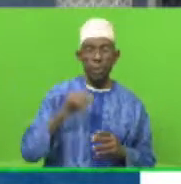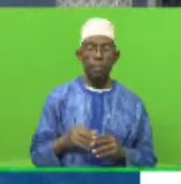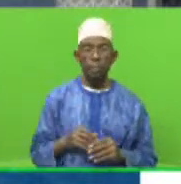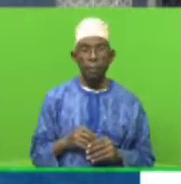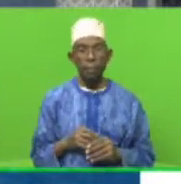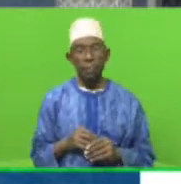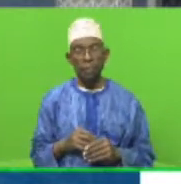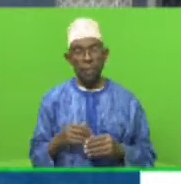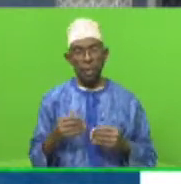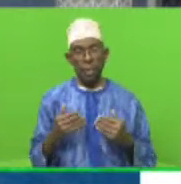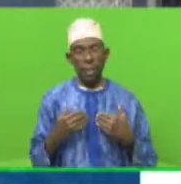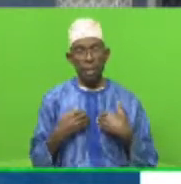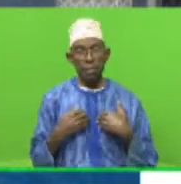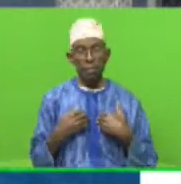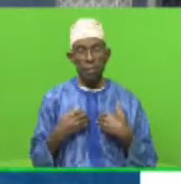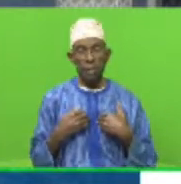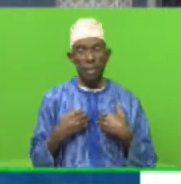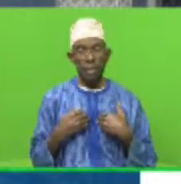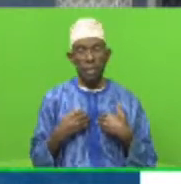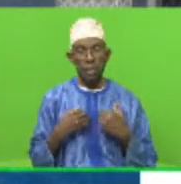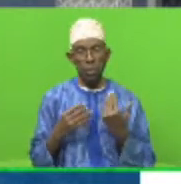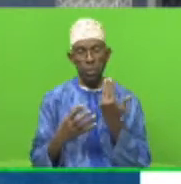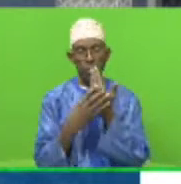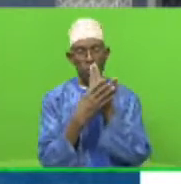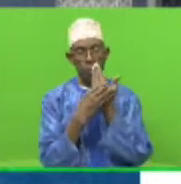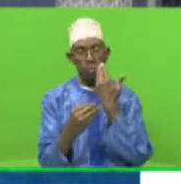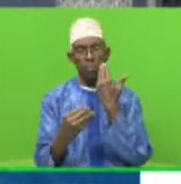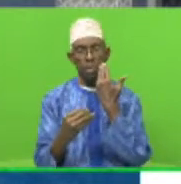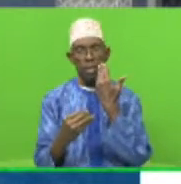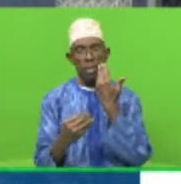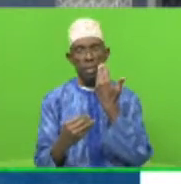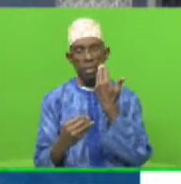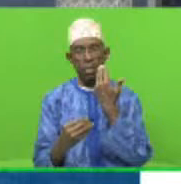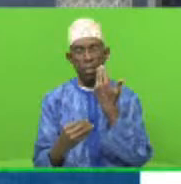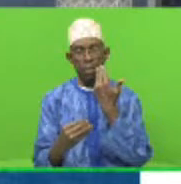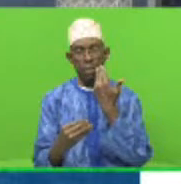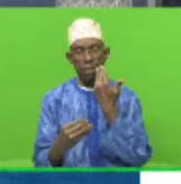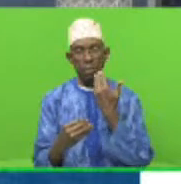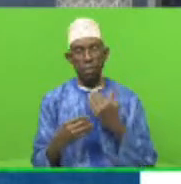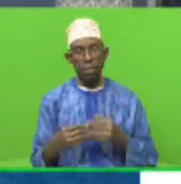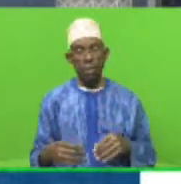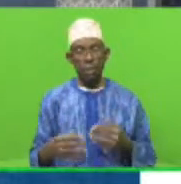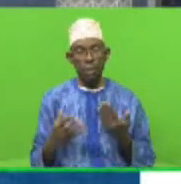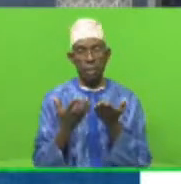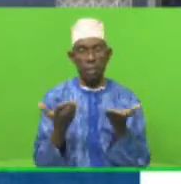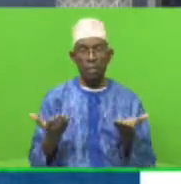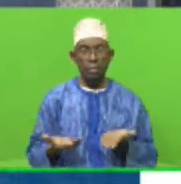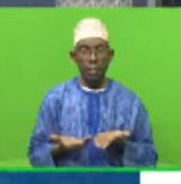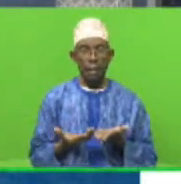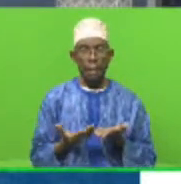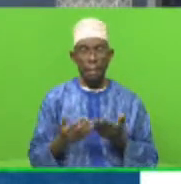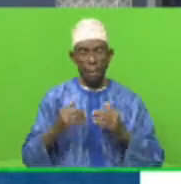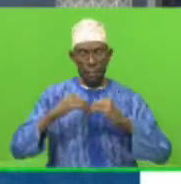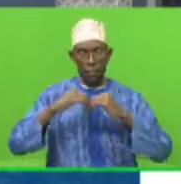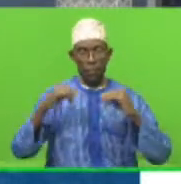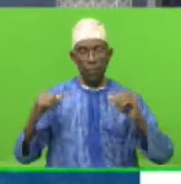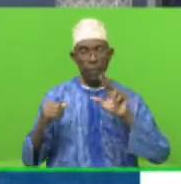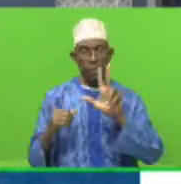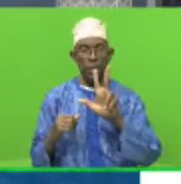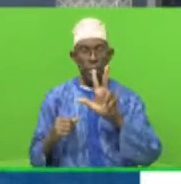is the taqlid. You know, you imitate. You imitate, and imitation here is divided into